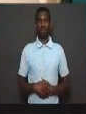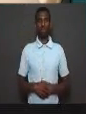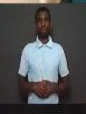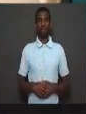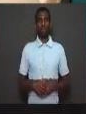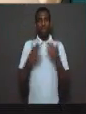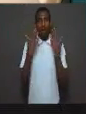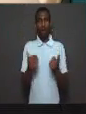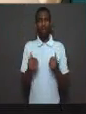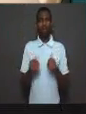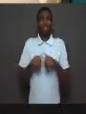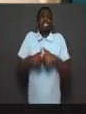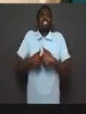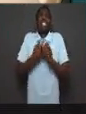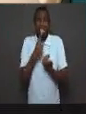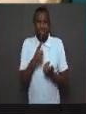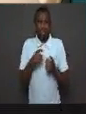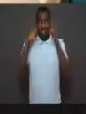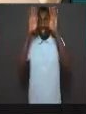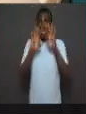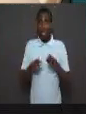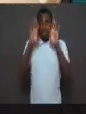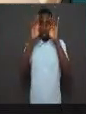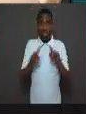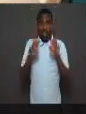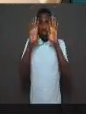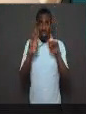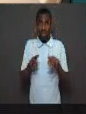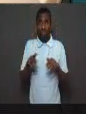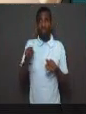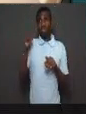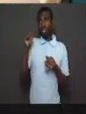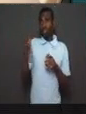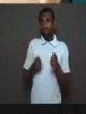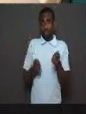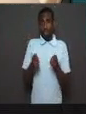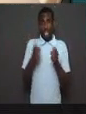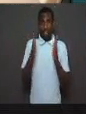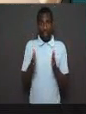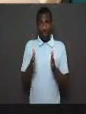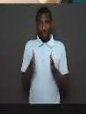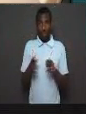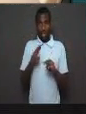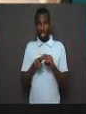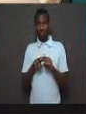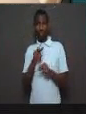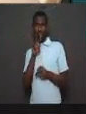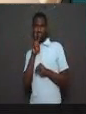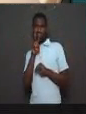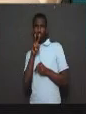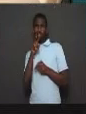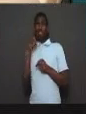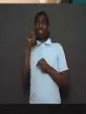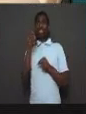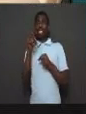How is the rainfall's velocity apparent to the driver as it hits the car's